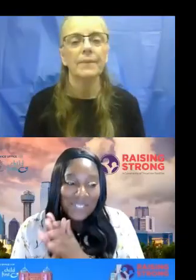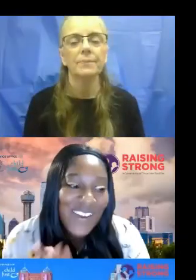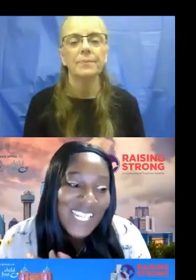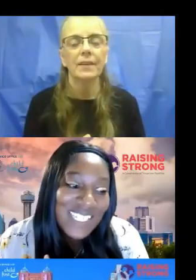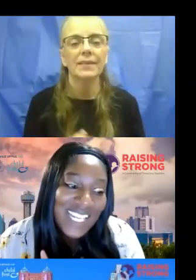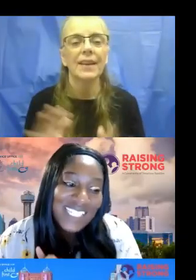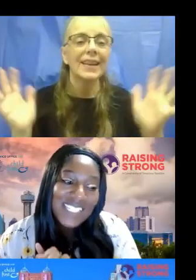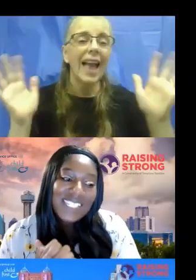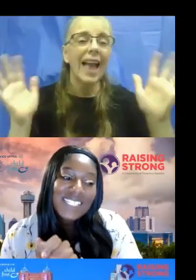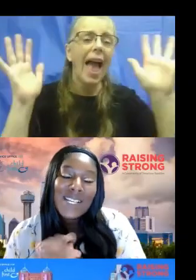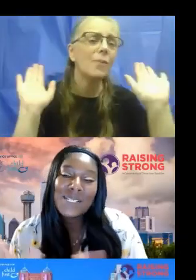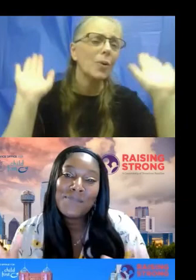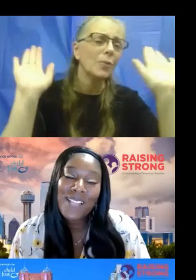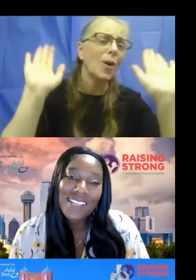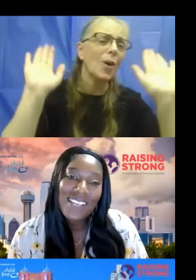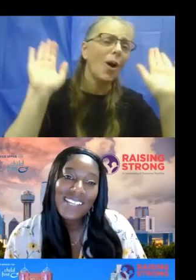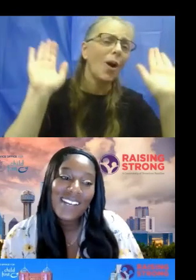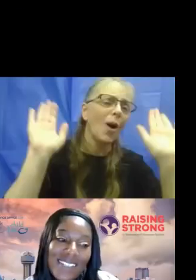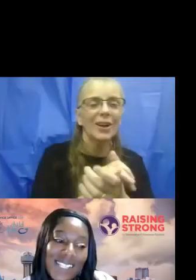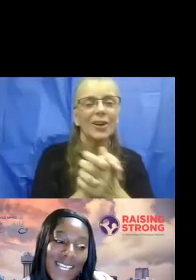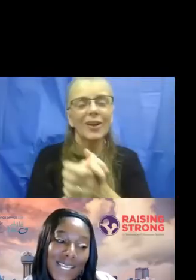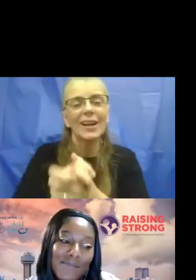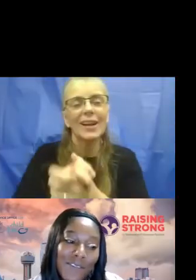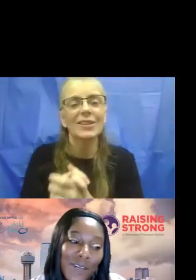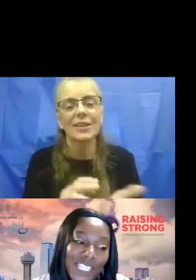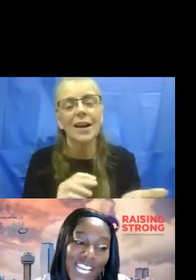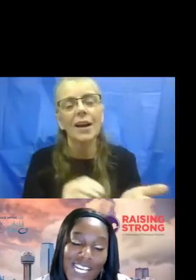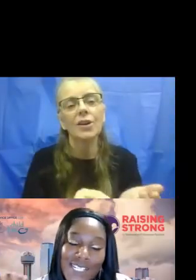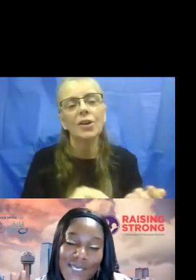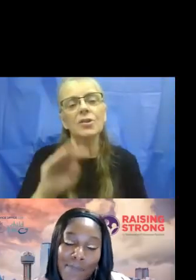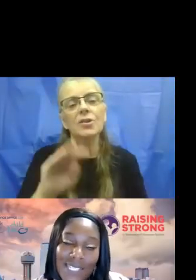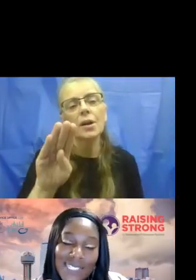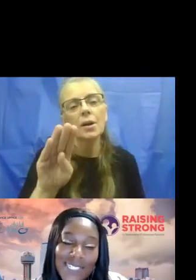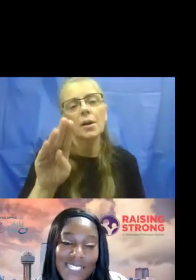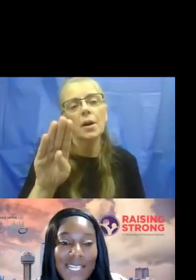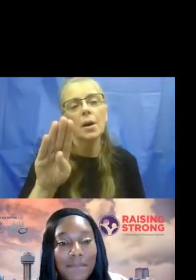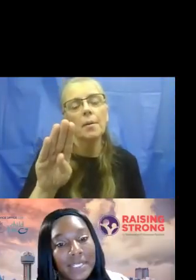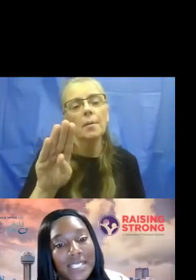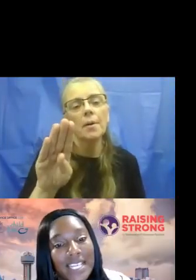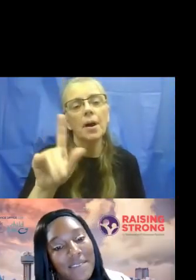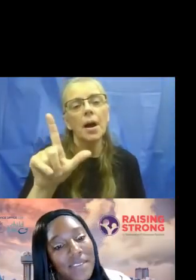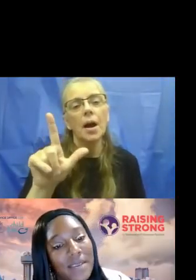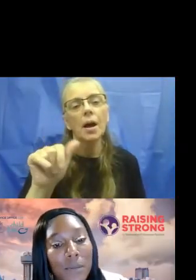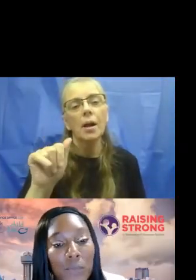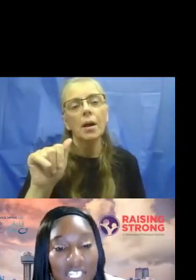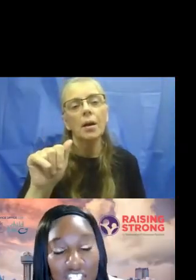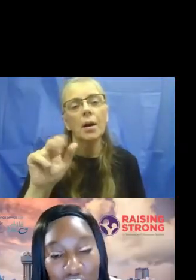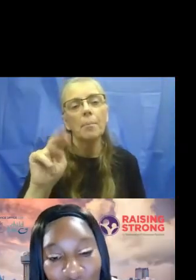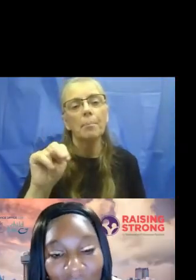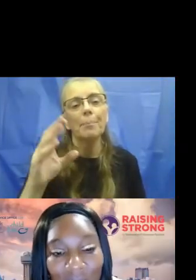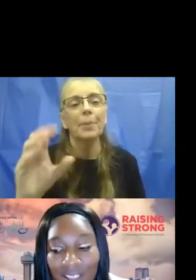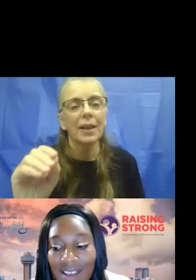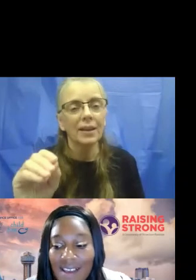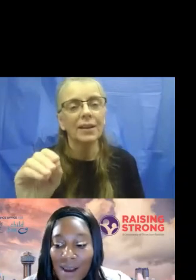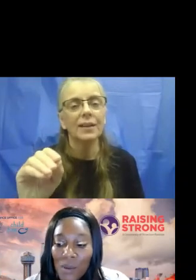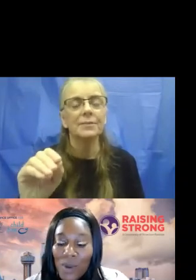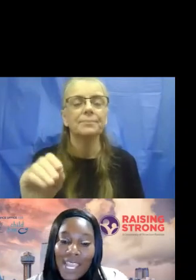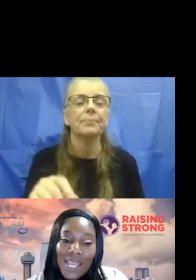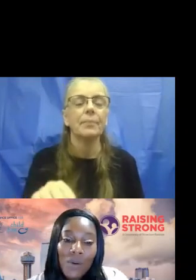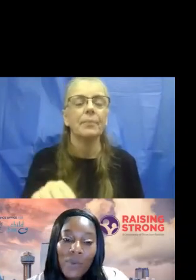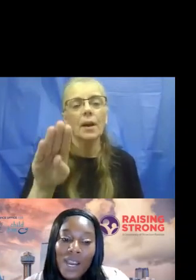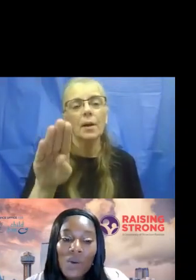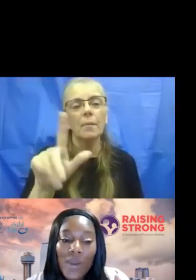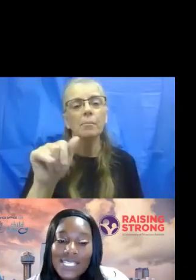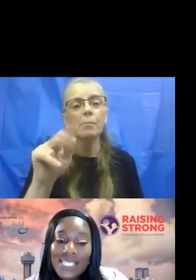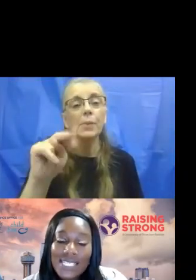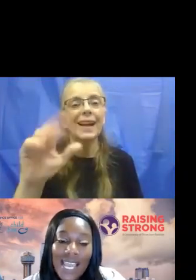woo-woo, congratulations, Nurse Blanca and her team for their sponsored team building event from Raising Strong. All right,